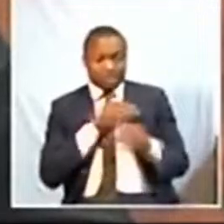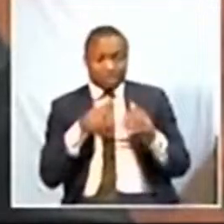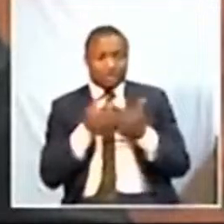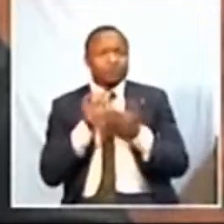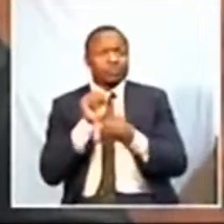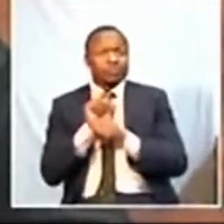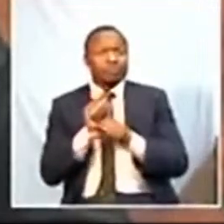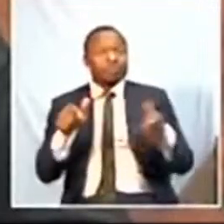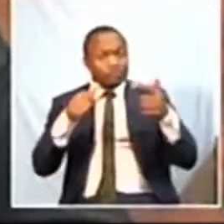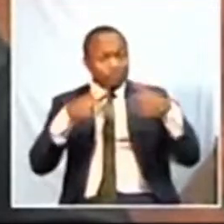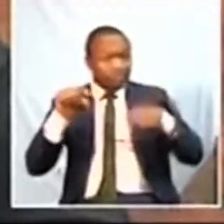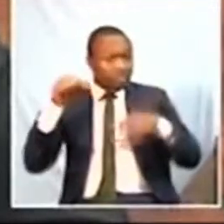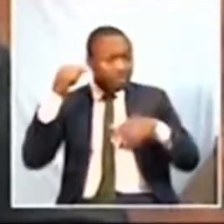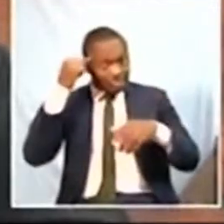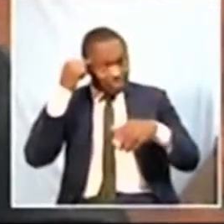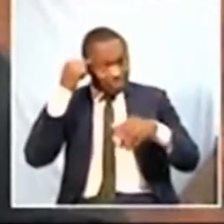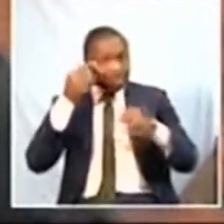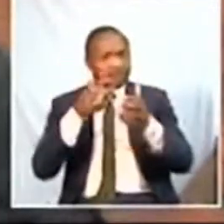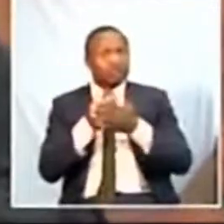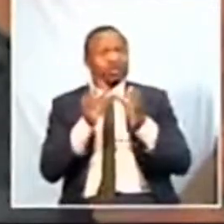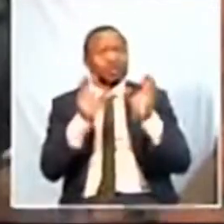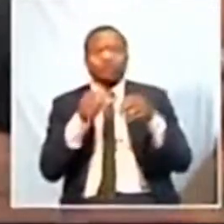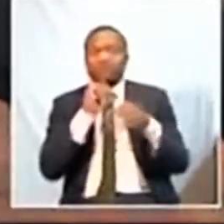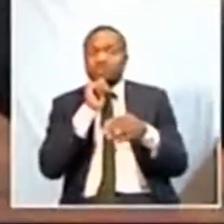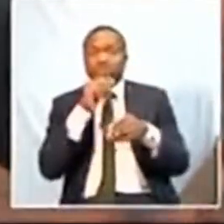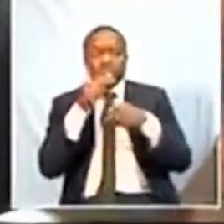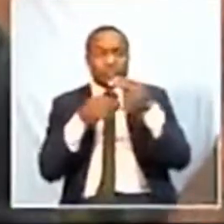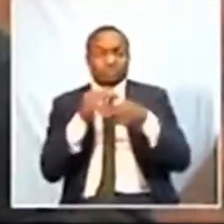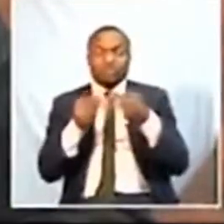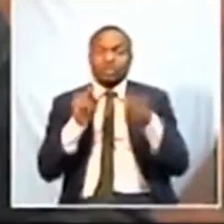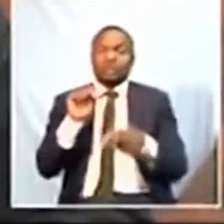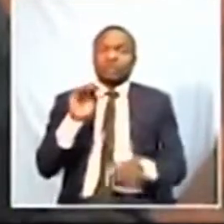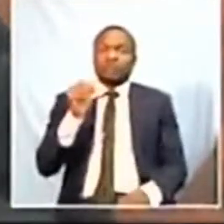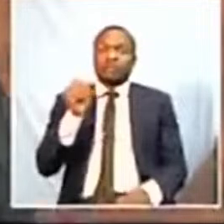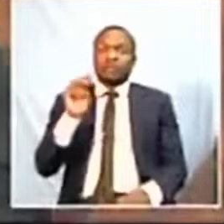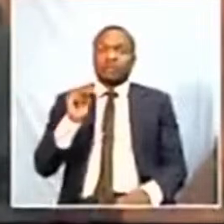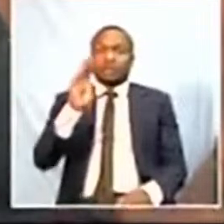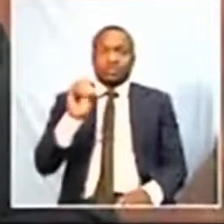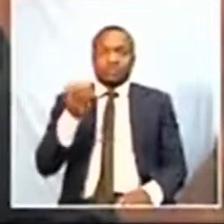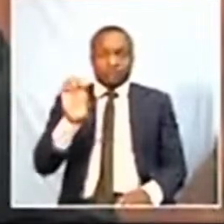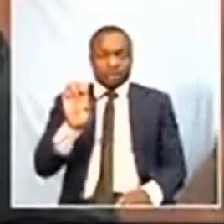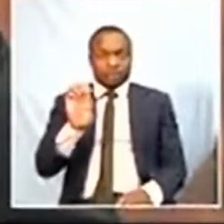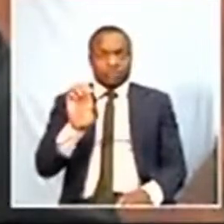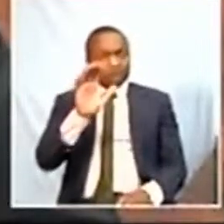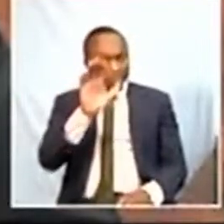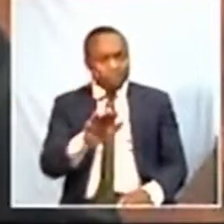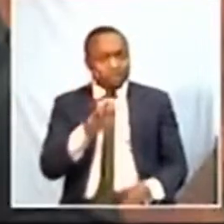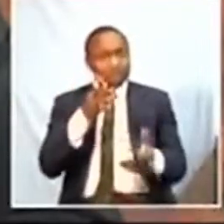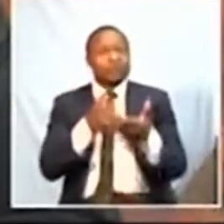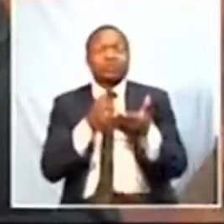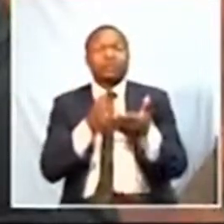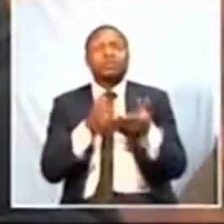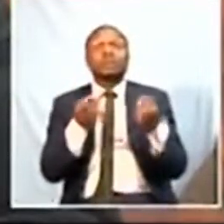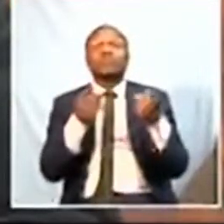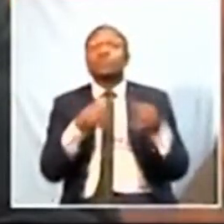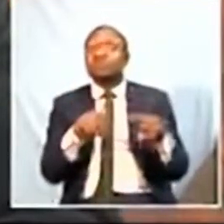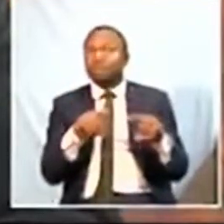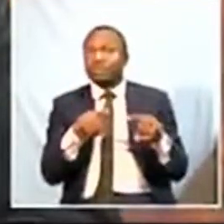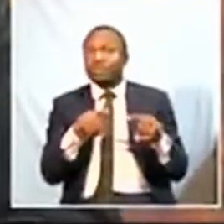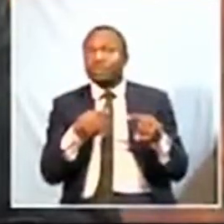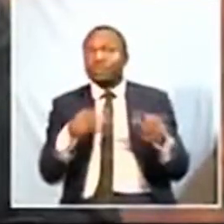in the Local Government Accounts Committee, it doesn't mean that in Nyambose, when he's there, that's when this Local Government Accounts will. I'm just privileged these